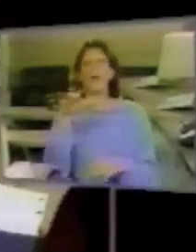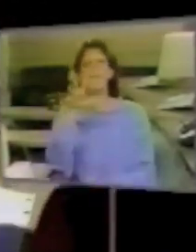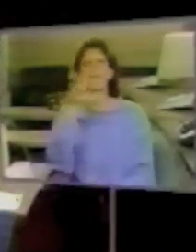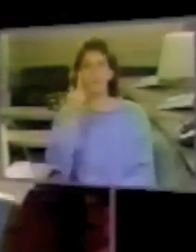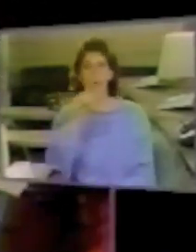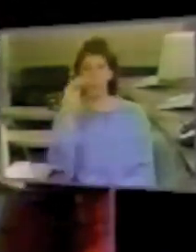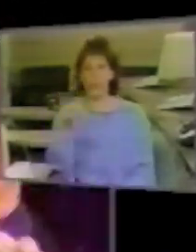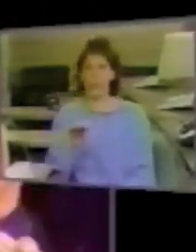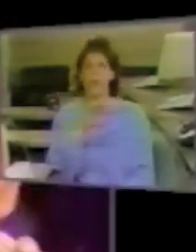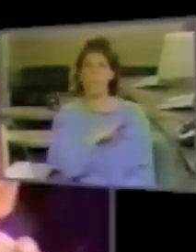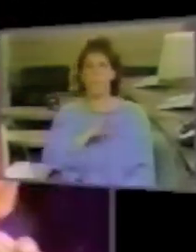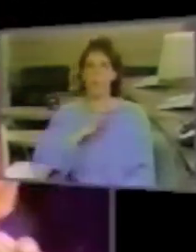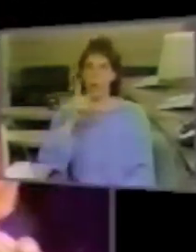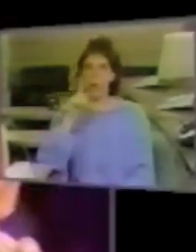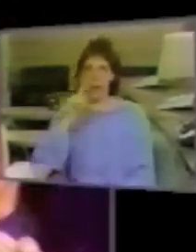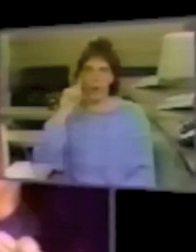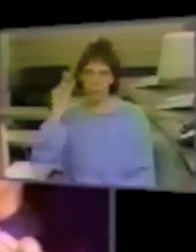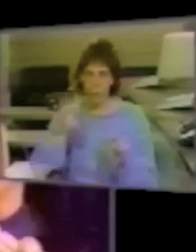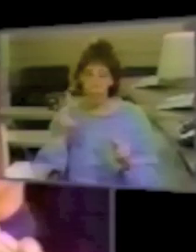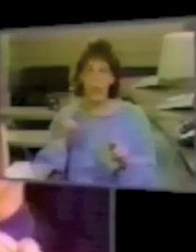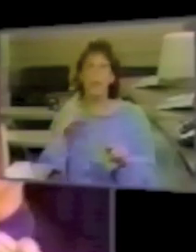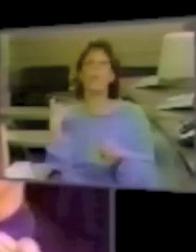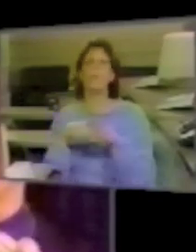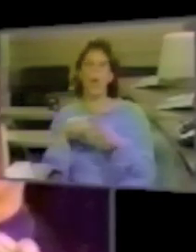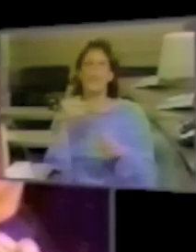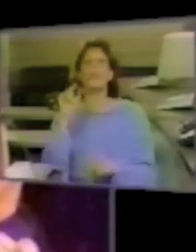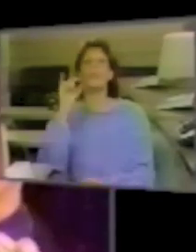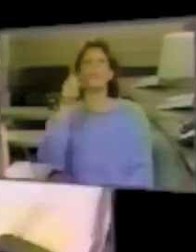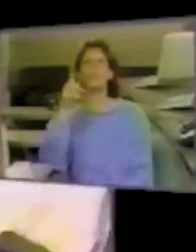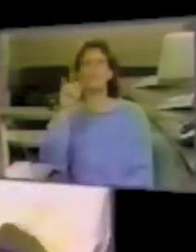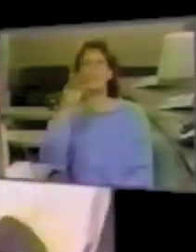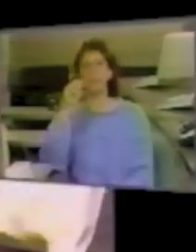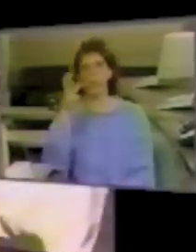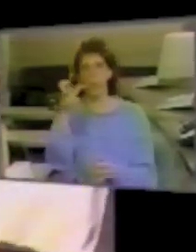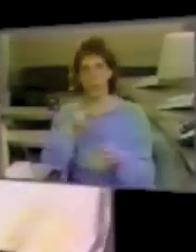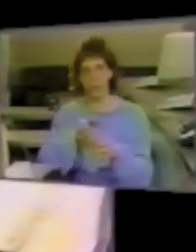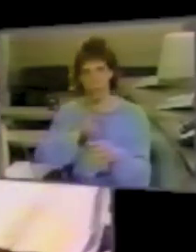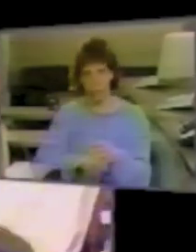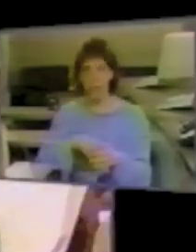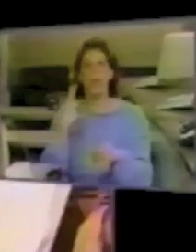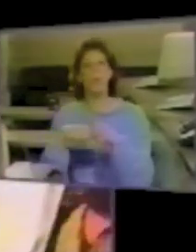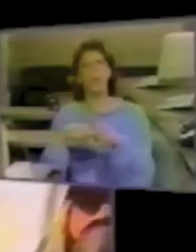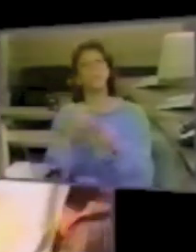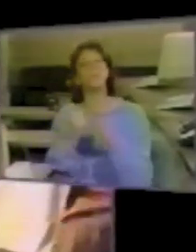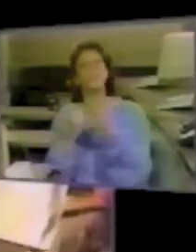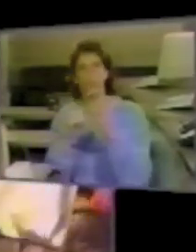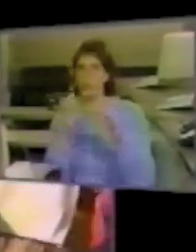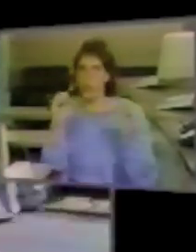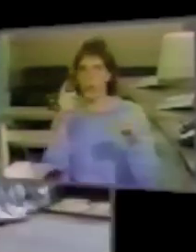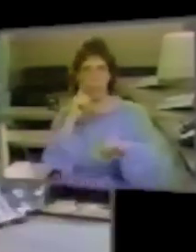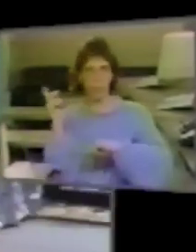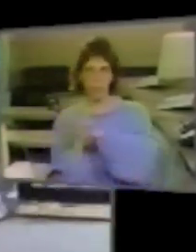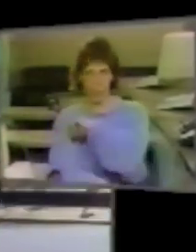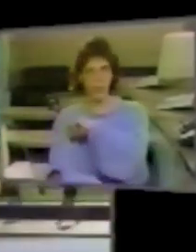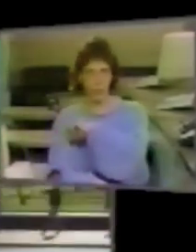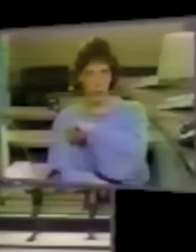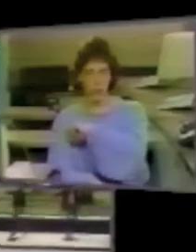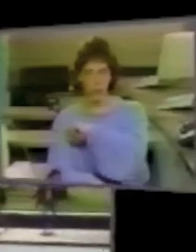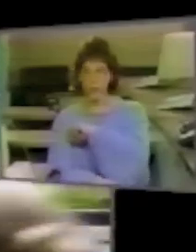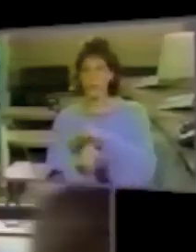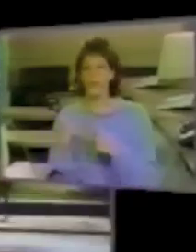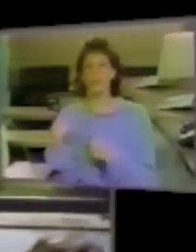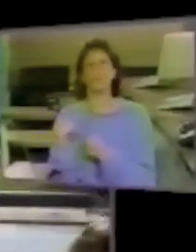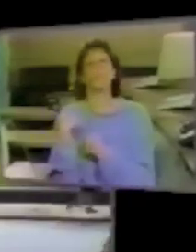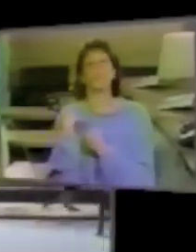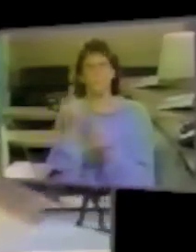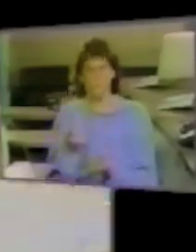hearing impaired people. They want Board Chairman Jane Spillman to step down. And they want no reprisals against the demonstrators. So far, they've all